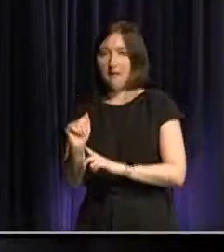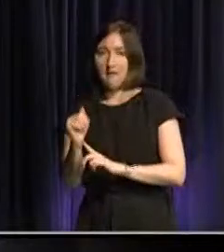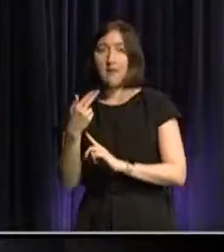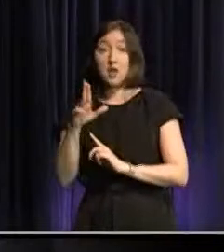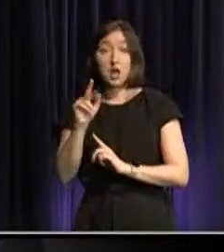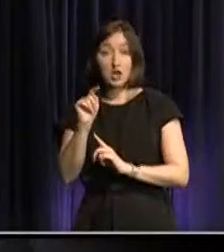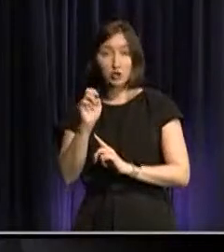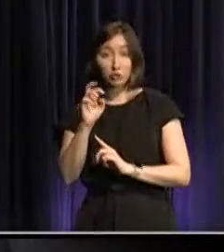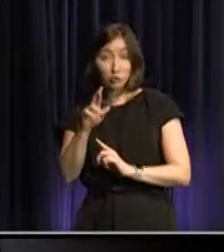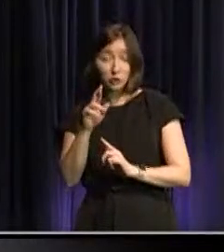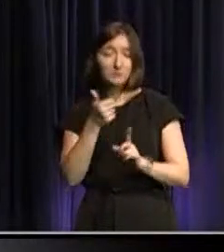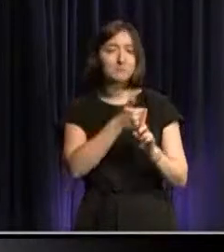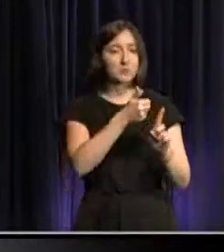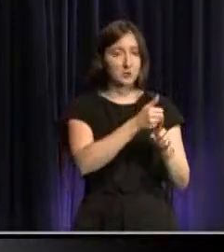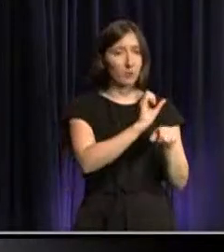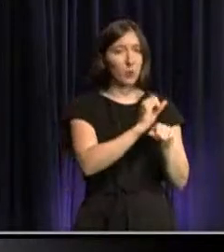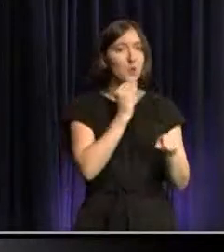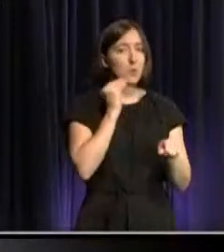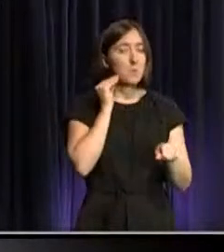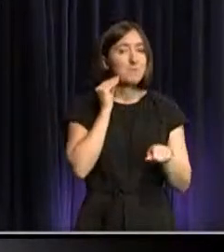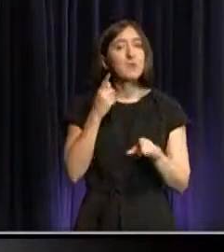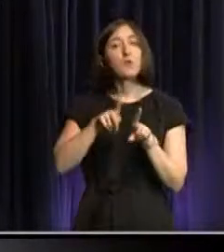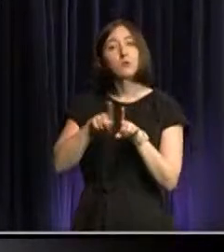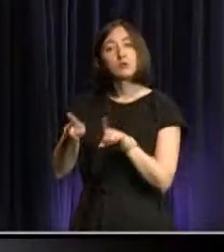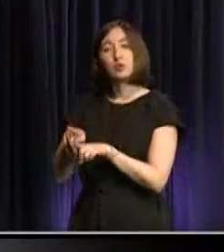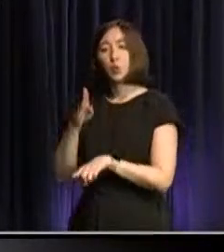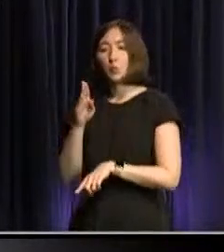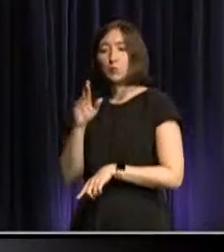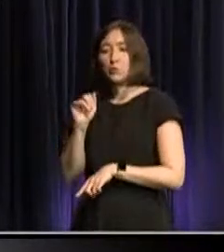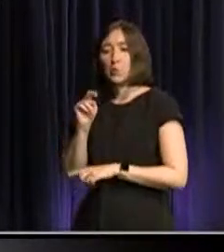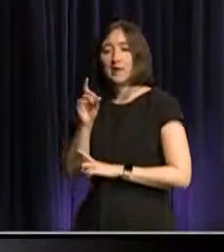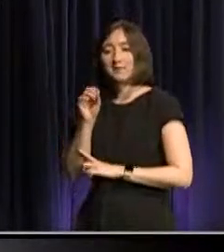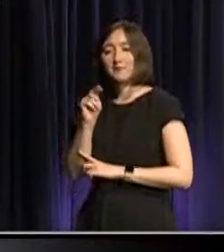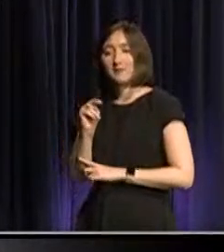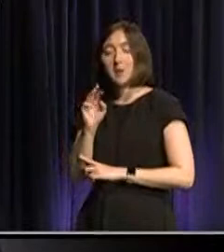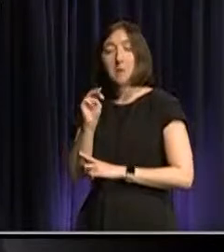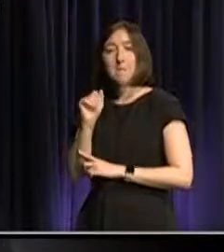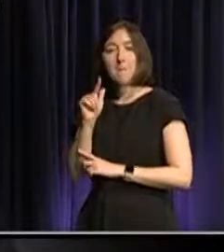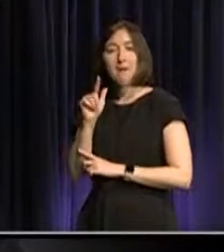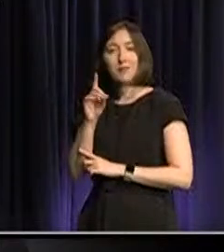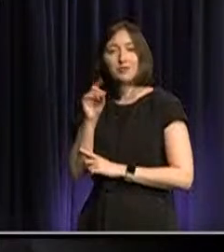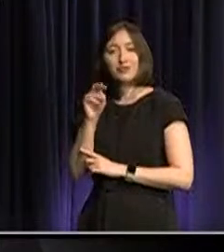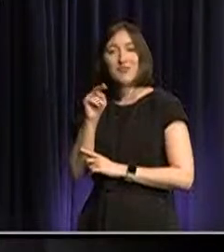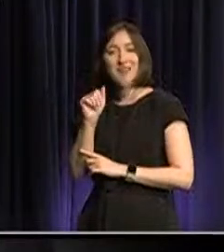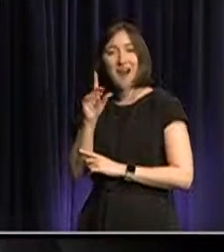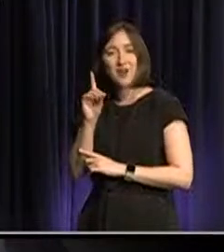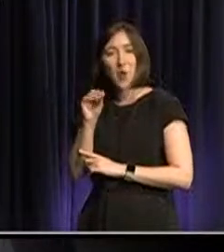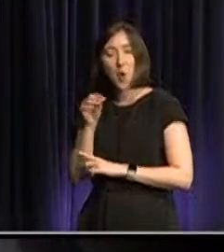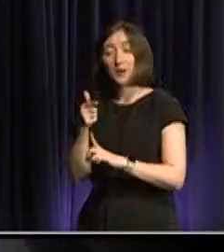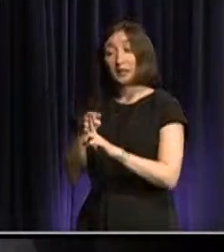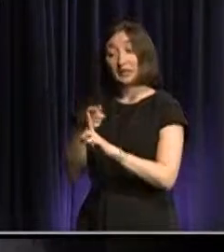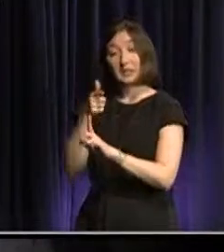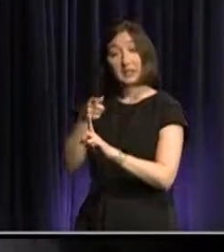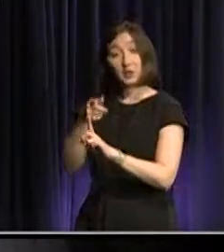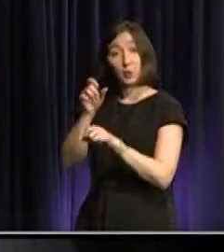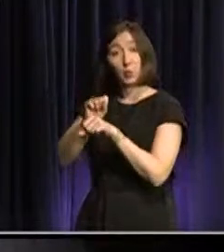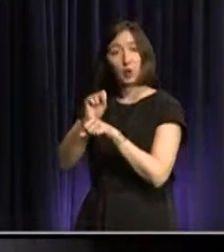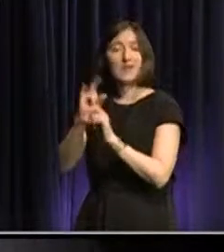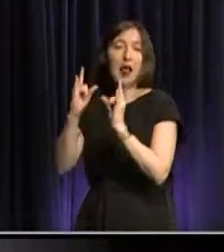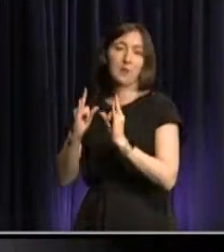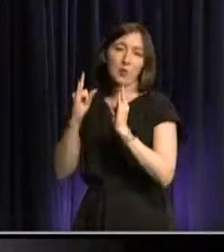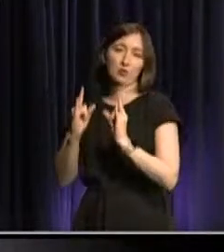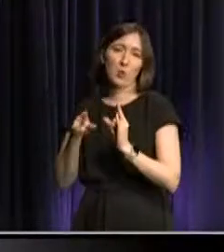who's been working out of the Alamo Dome on contact tracing. They've been doing an outstanding job this week. Thank you both. And while we're talking about